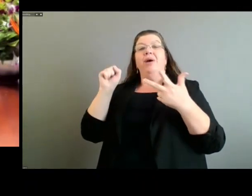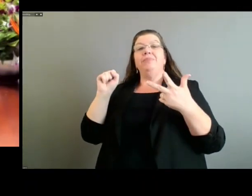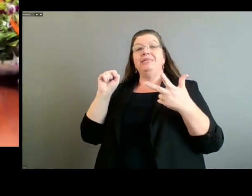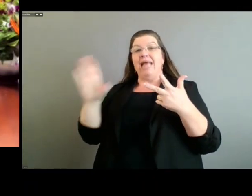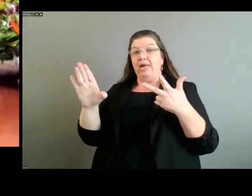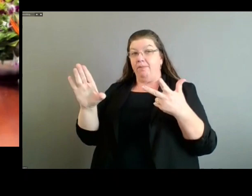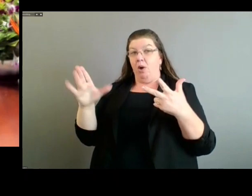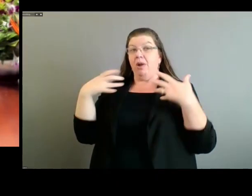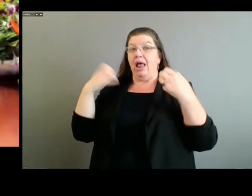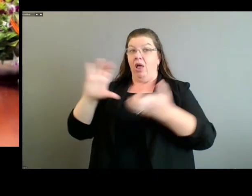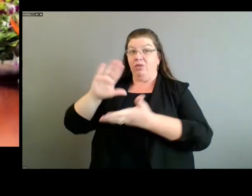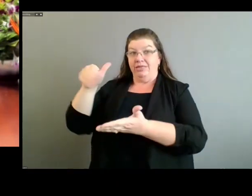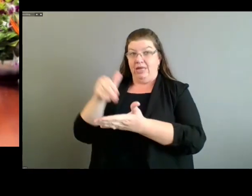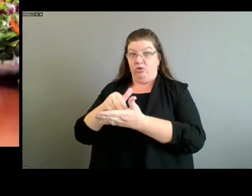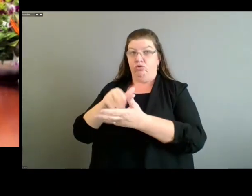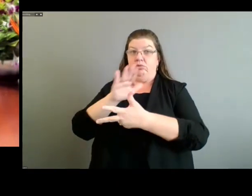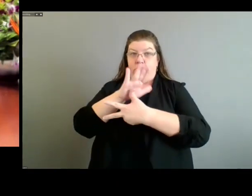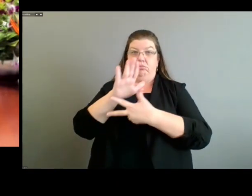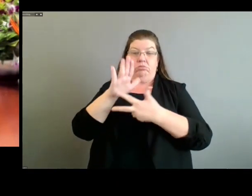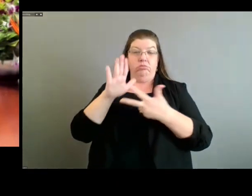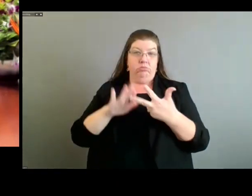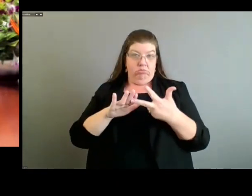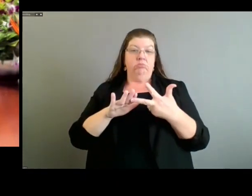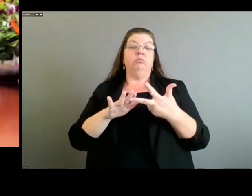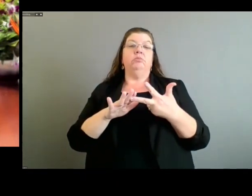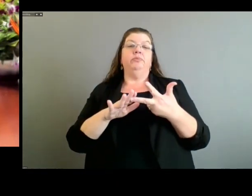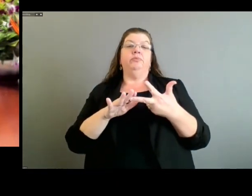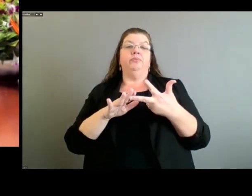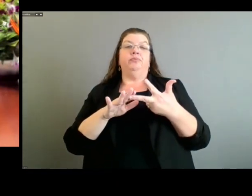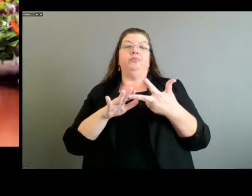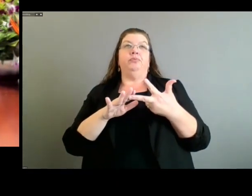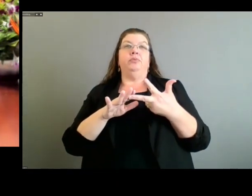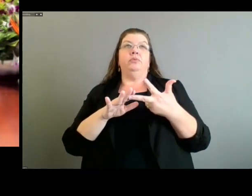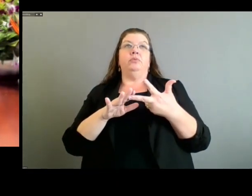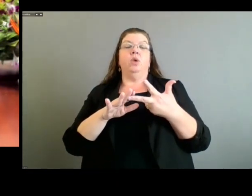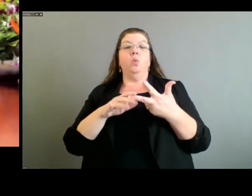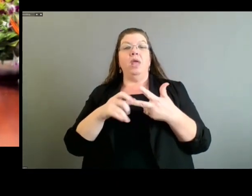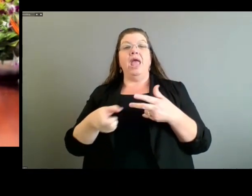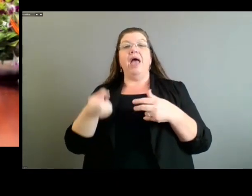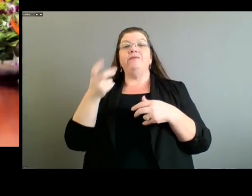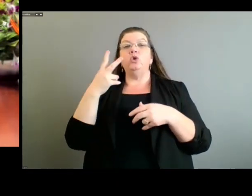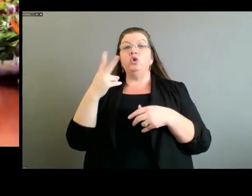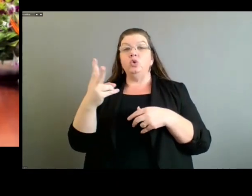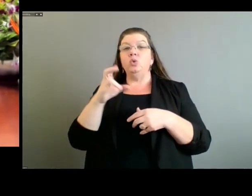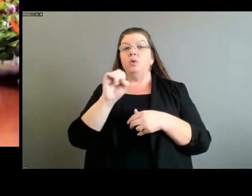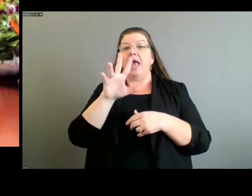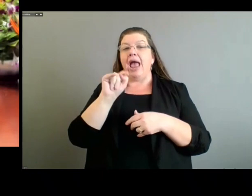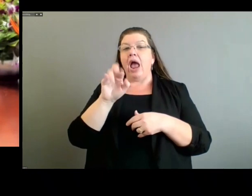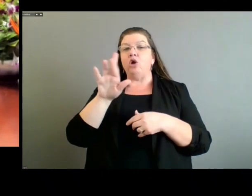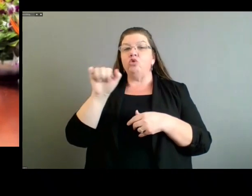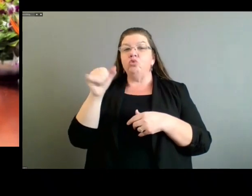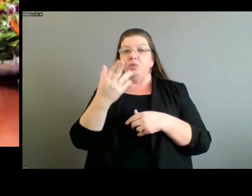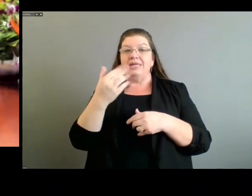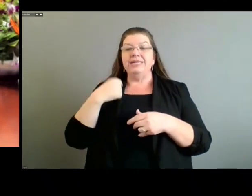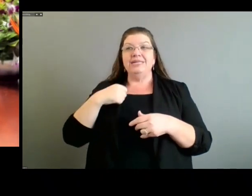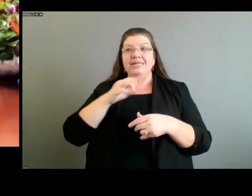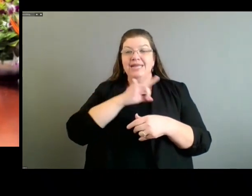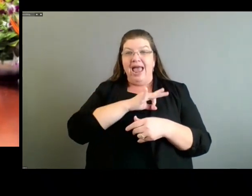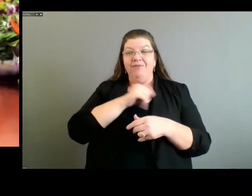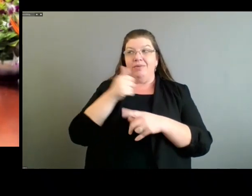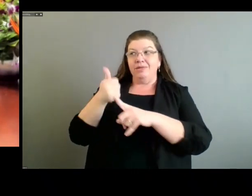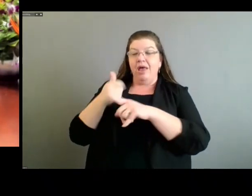Barbara Health Center. And we have 2 outreach staff who are communicating